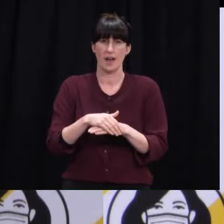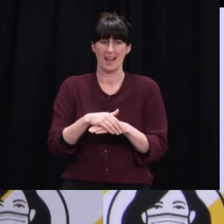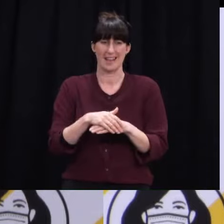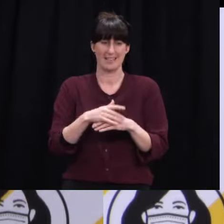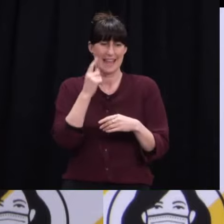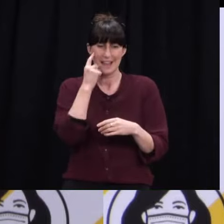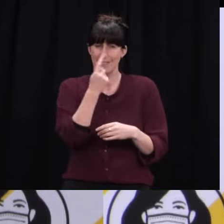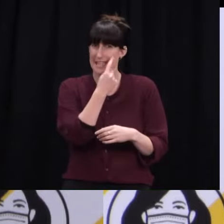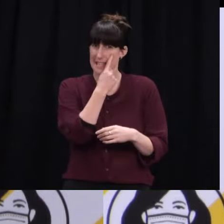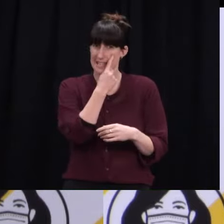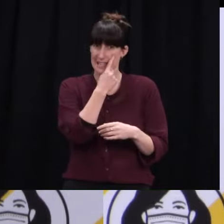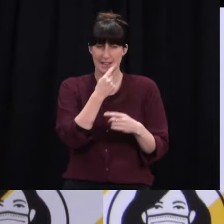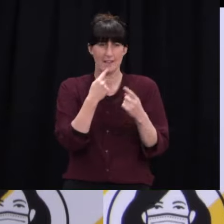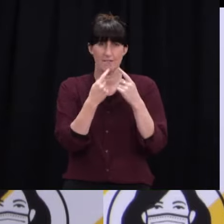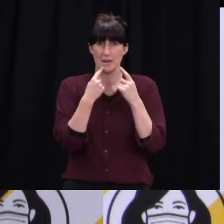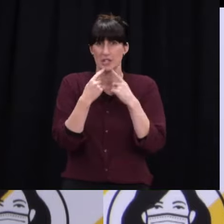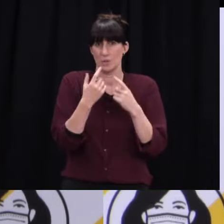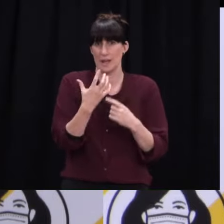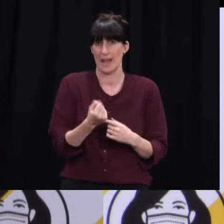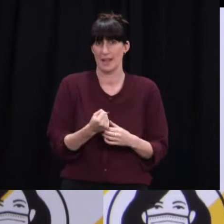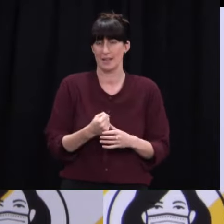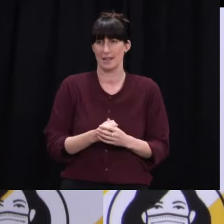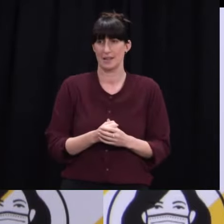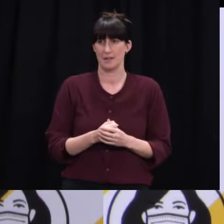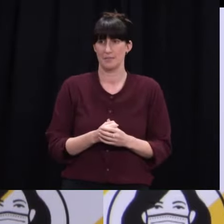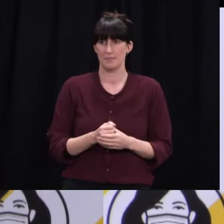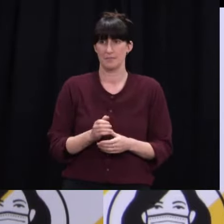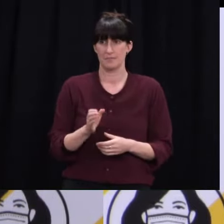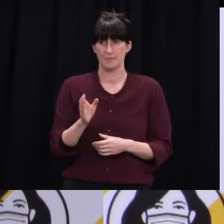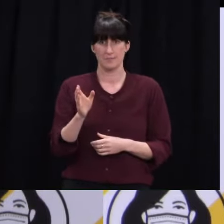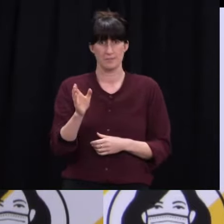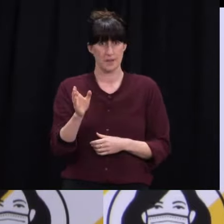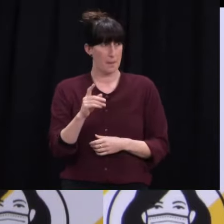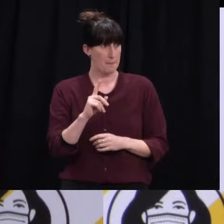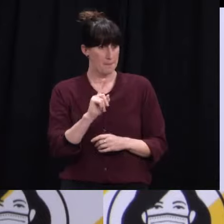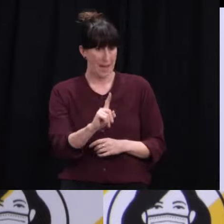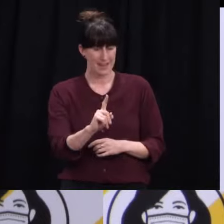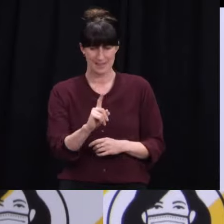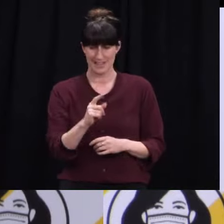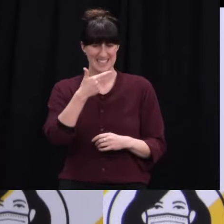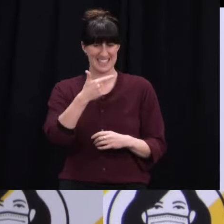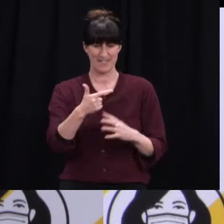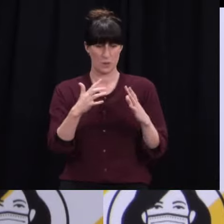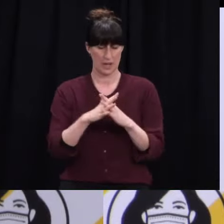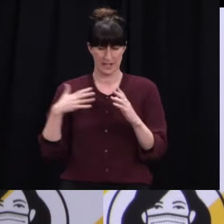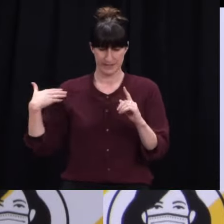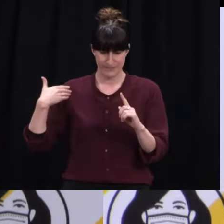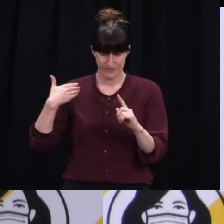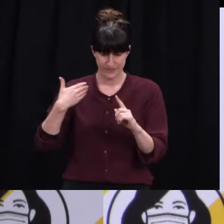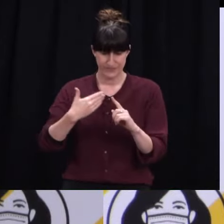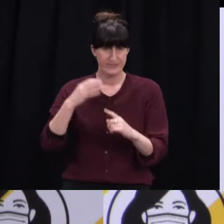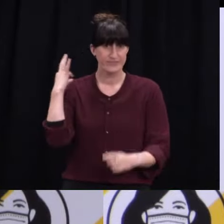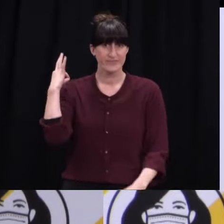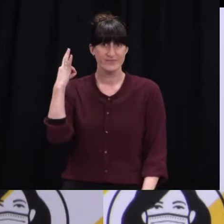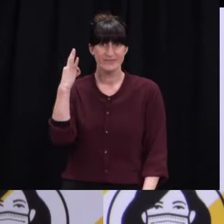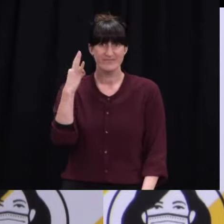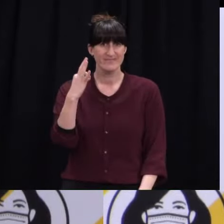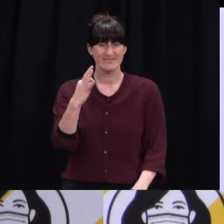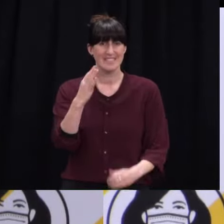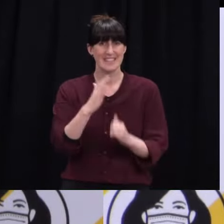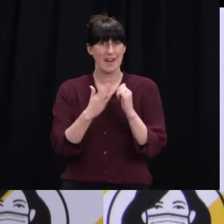evidence from the review that was being undertaken. Public at any time over the last 7 weeks, even if there's a possibility that 5 people